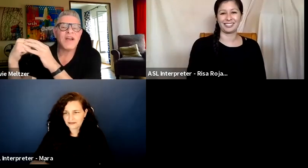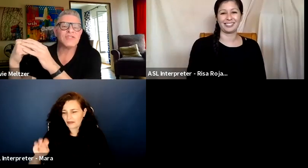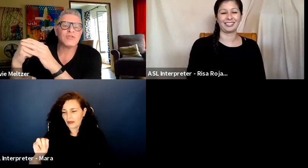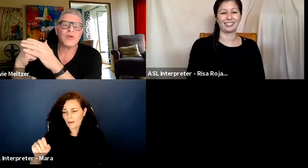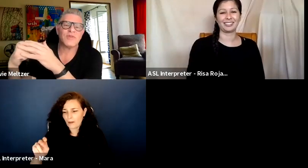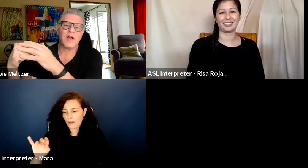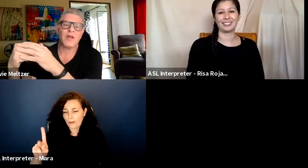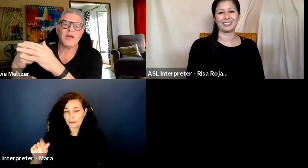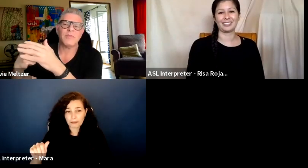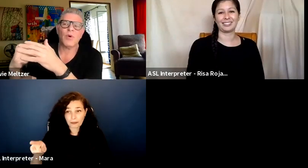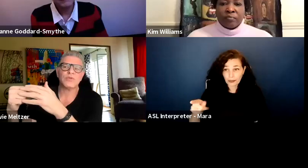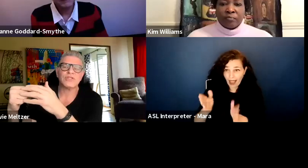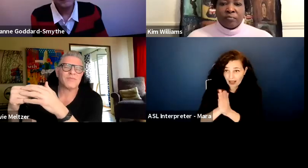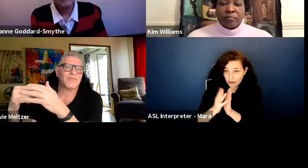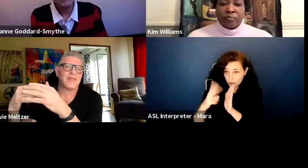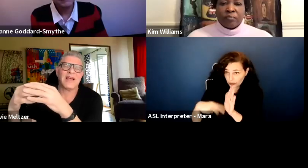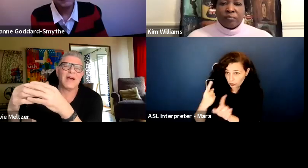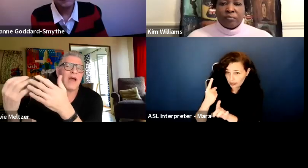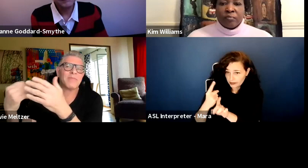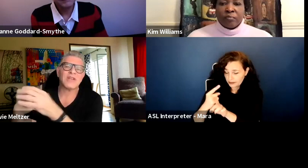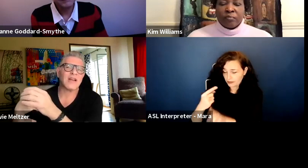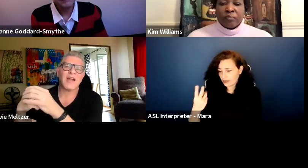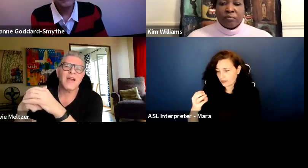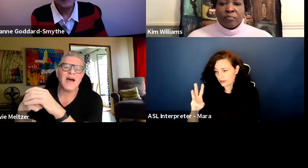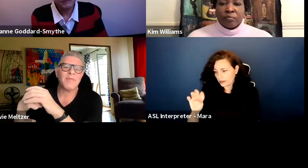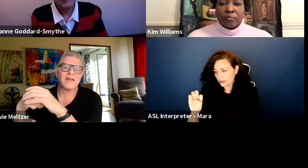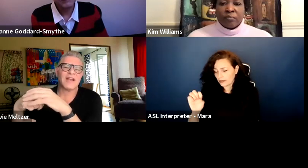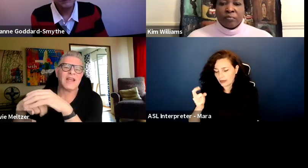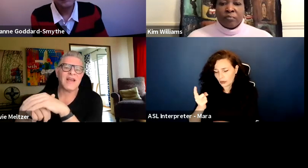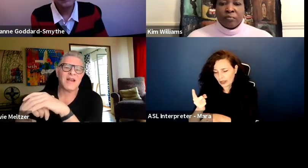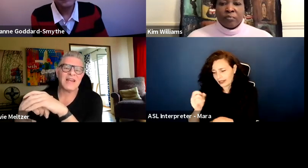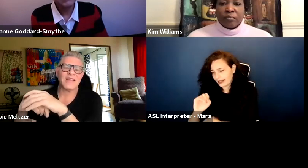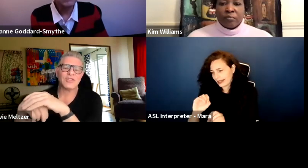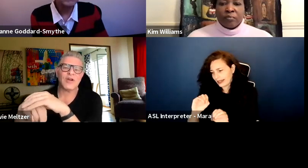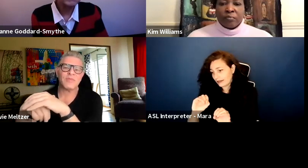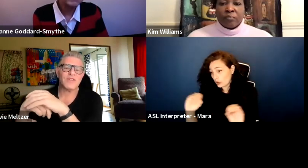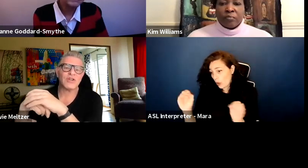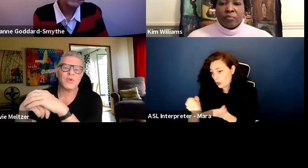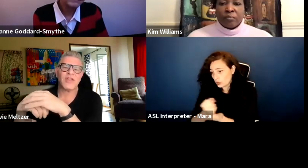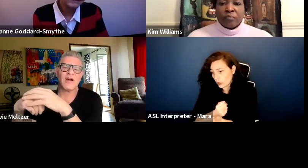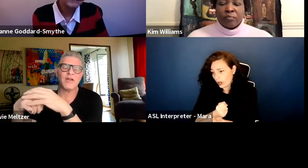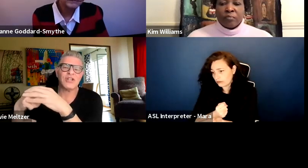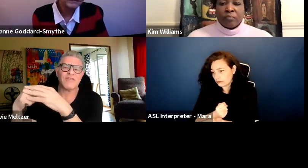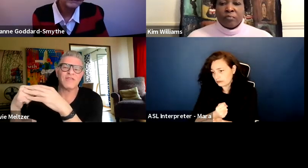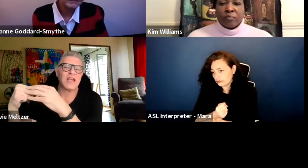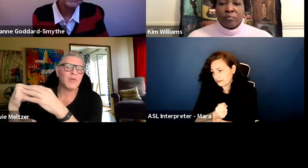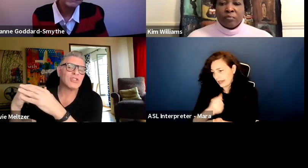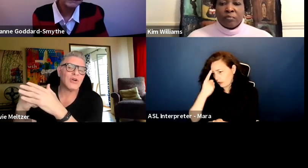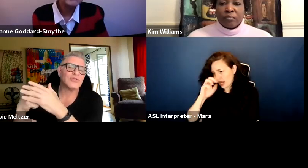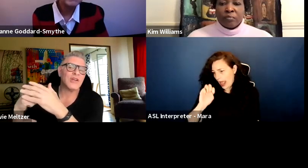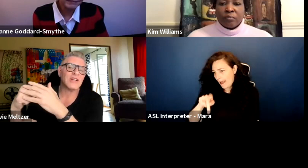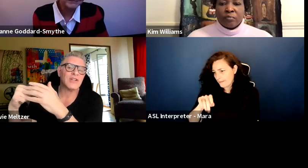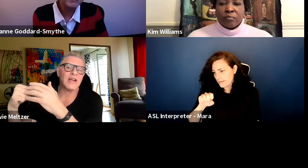if there is no script available, on most, like I'm episodic, I'm not handing out the script. If the show's been on the air, you should definitely have